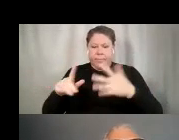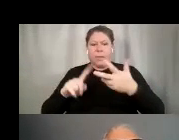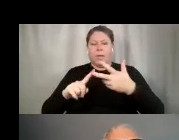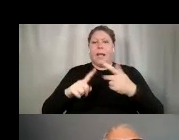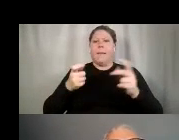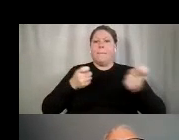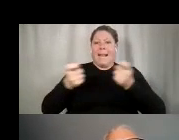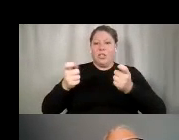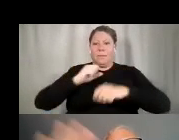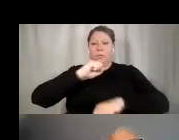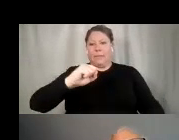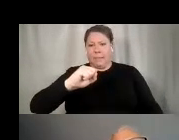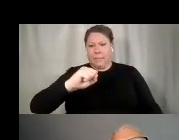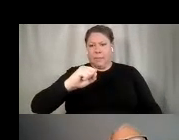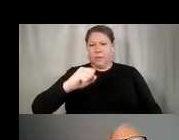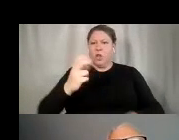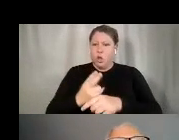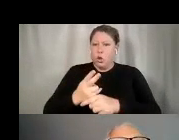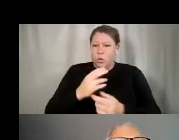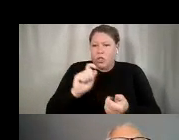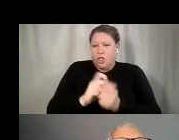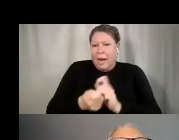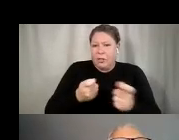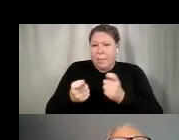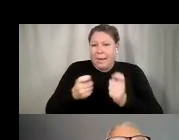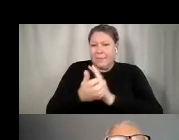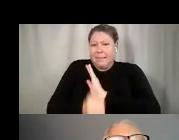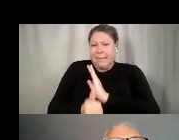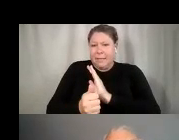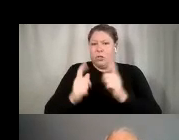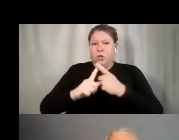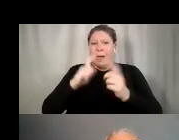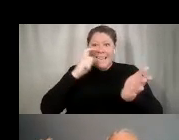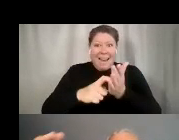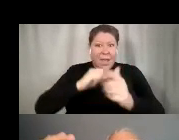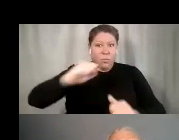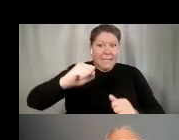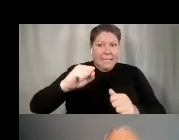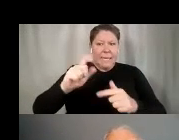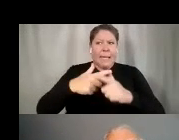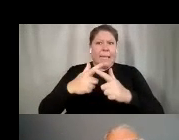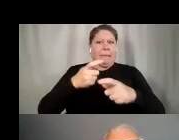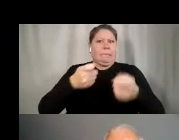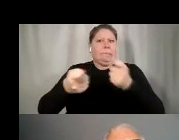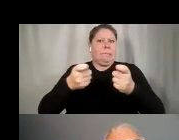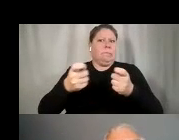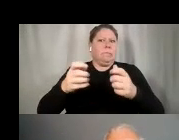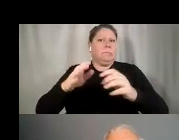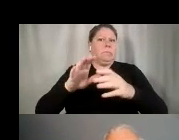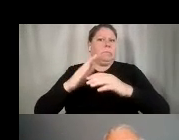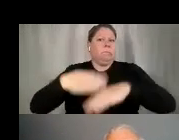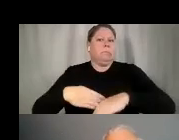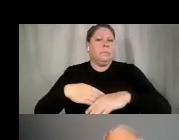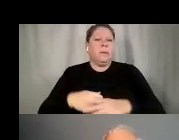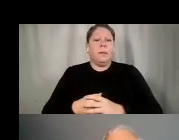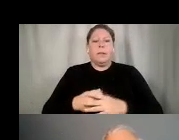change management to identify resistance early on and manage it. If costs are an